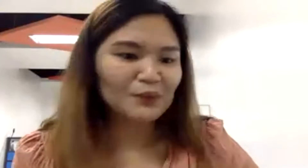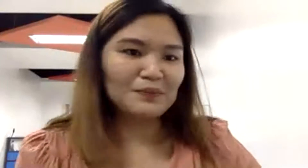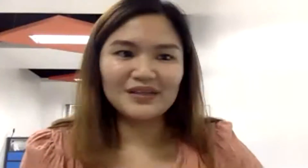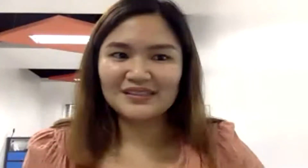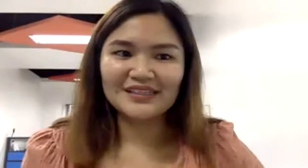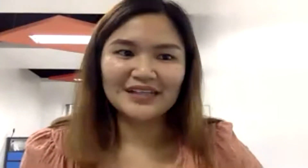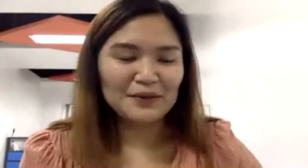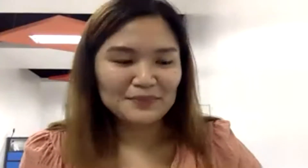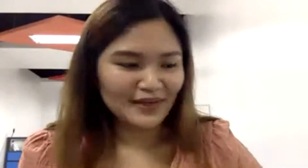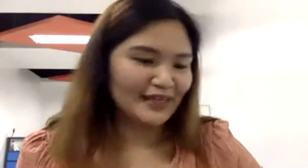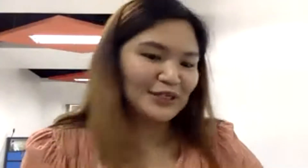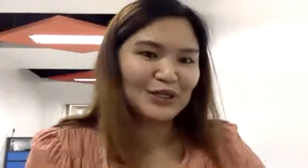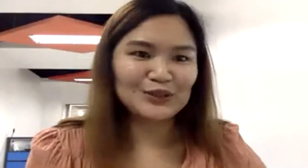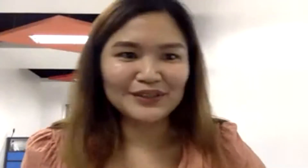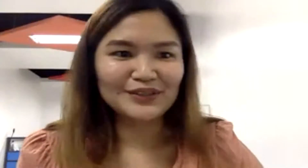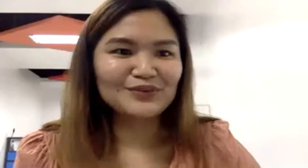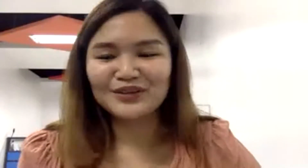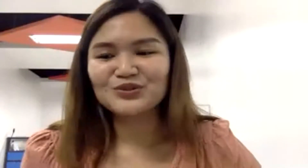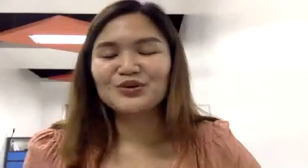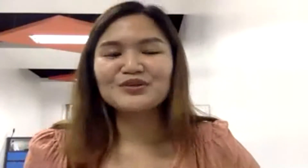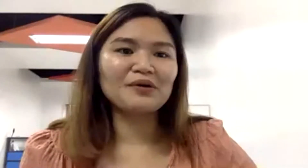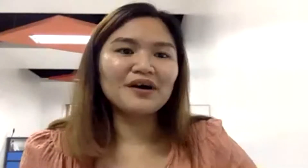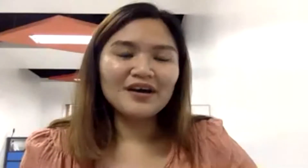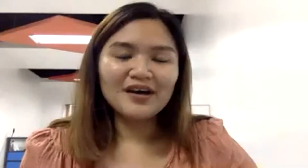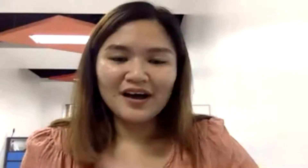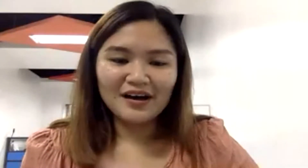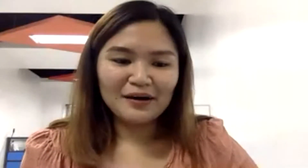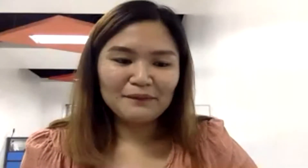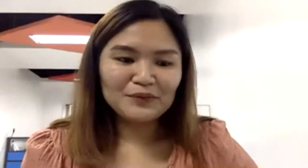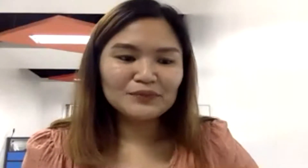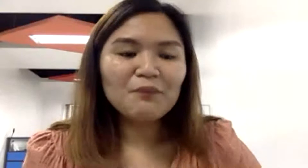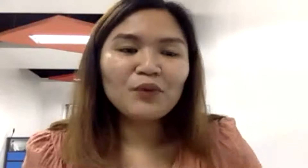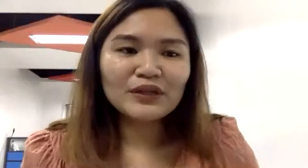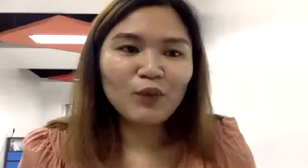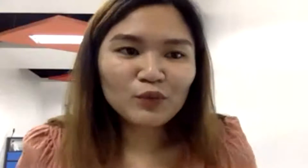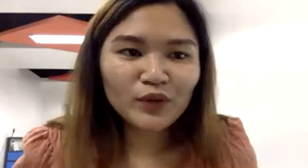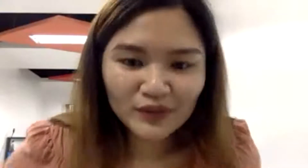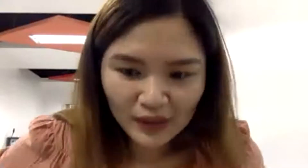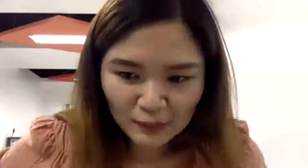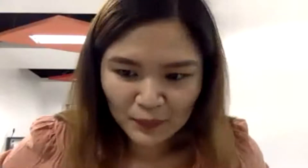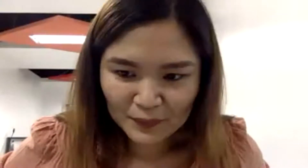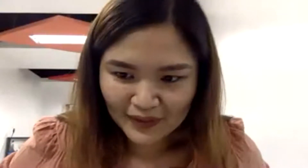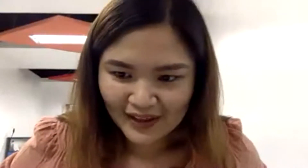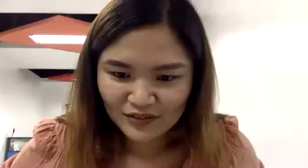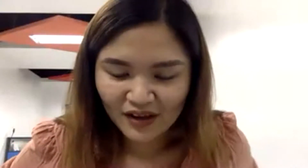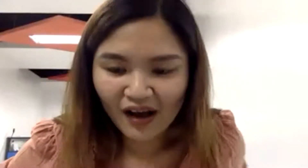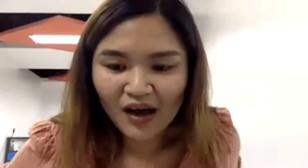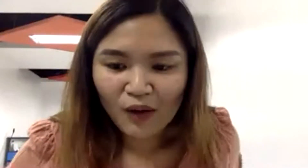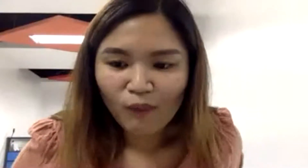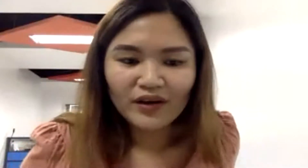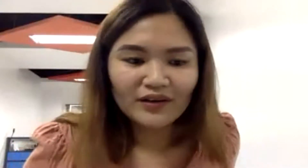ito, pabilisan ng kamay, ng internet connection. So yung top one winner lang po mananalo